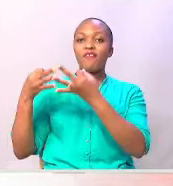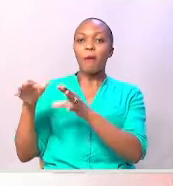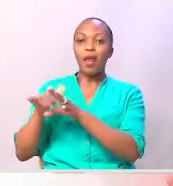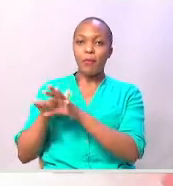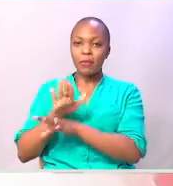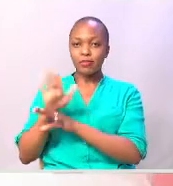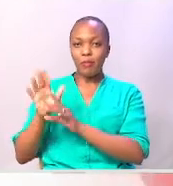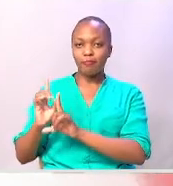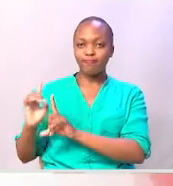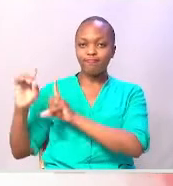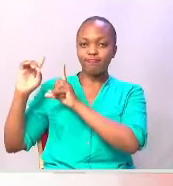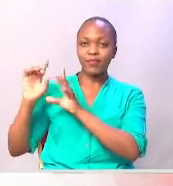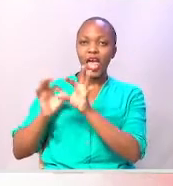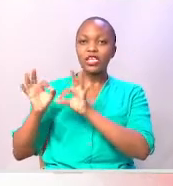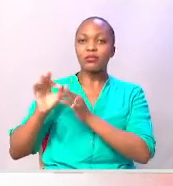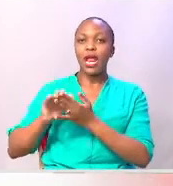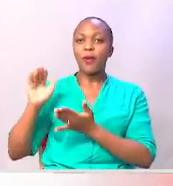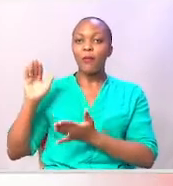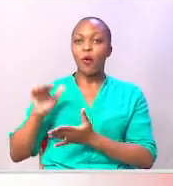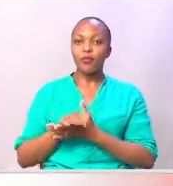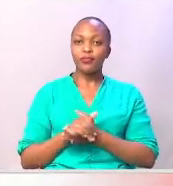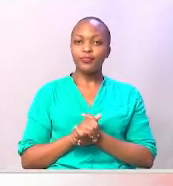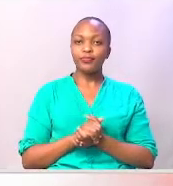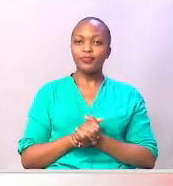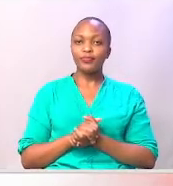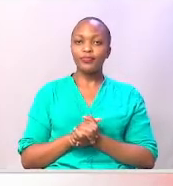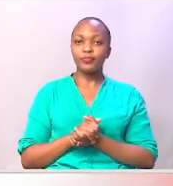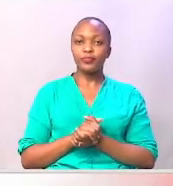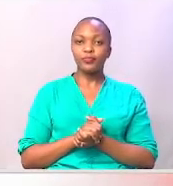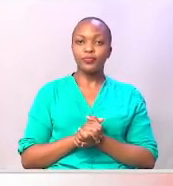Baranga begins our broadcast tonight.